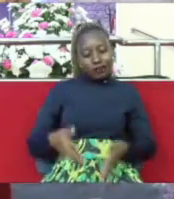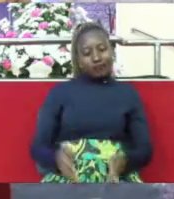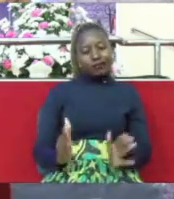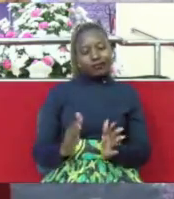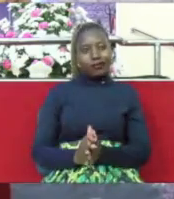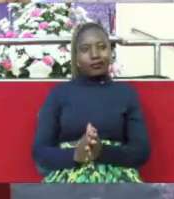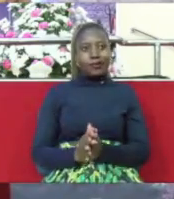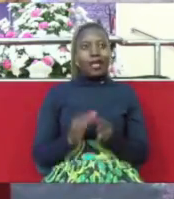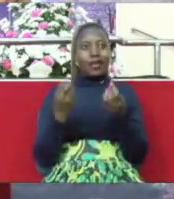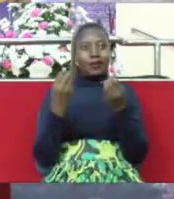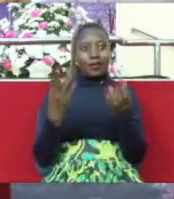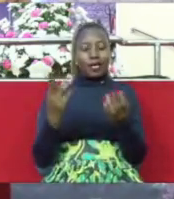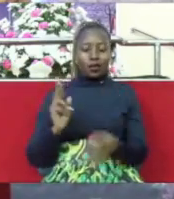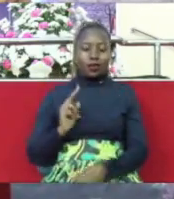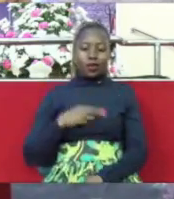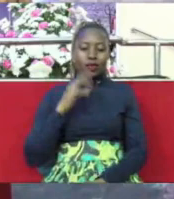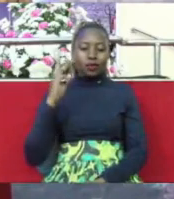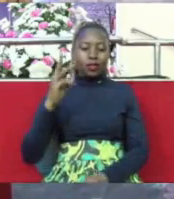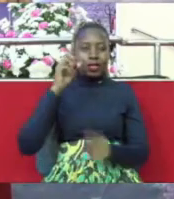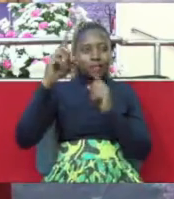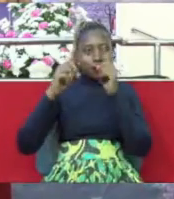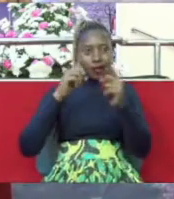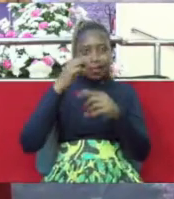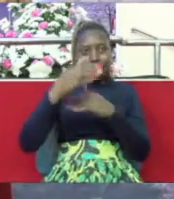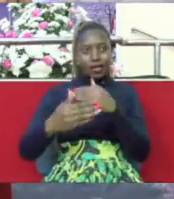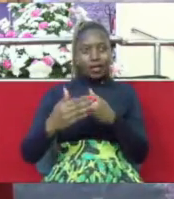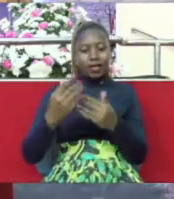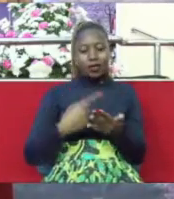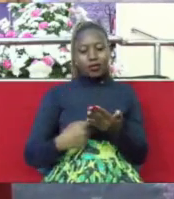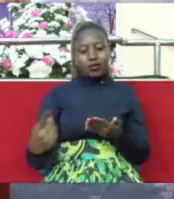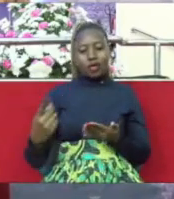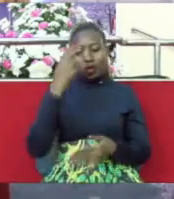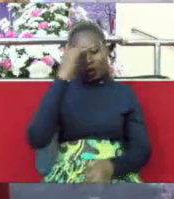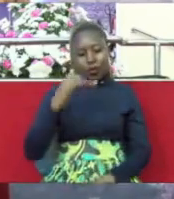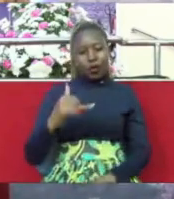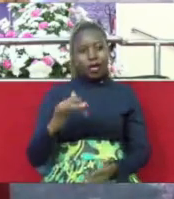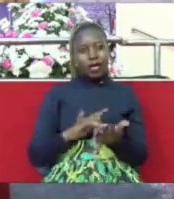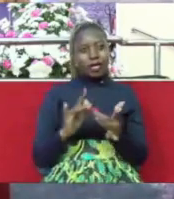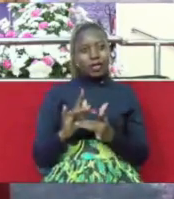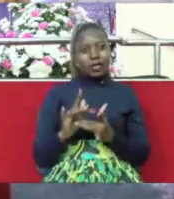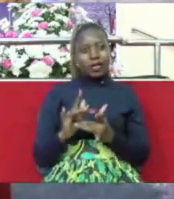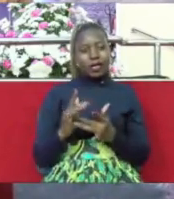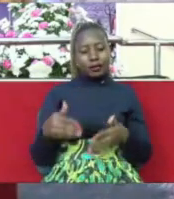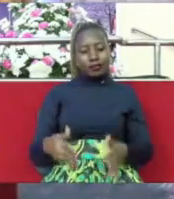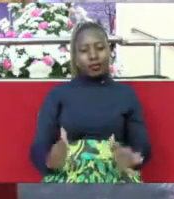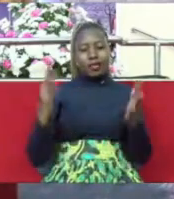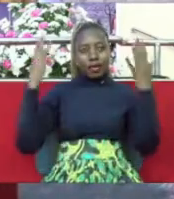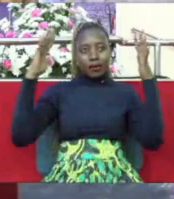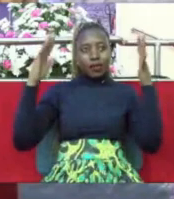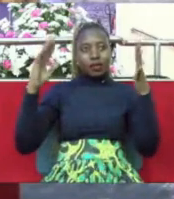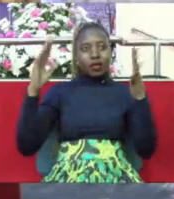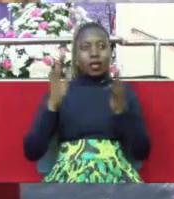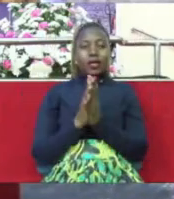week. Because Christmas is a celebration that is done worldwide. Kwa sababu Christmas inasherekea ulimwengu